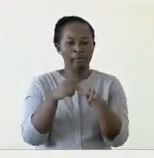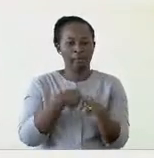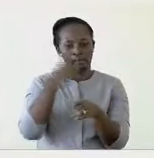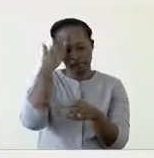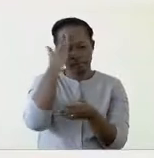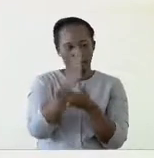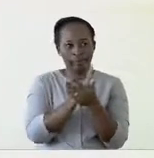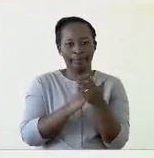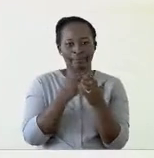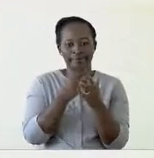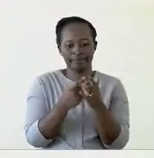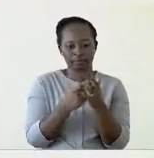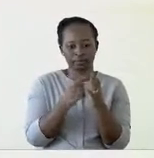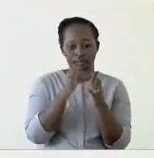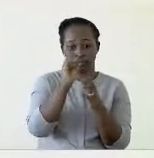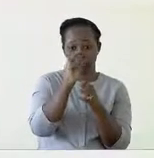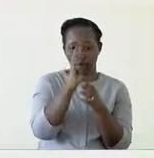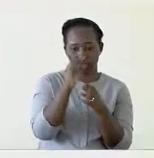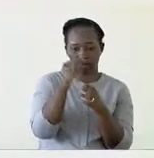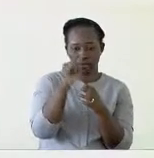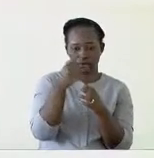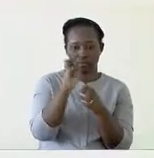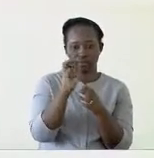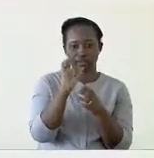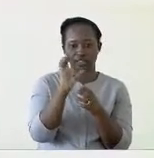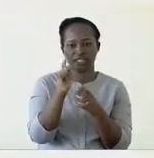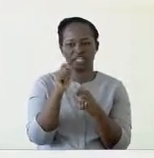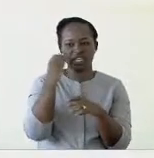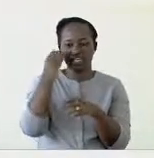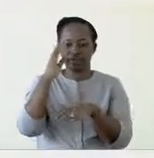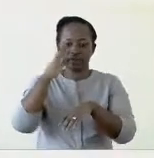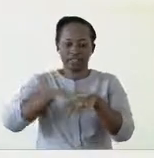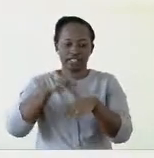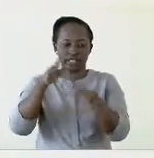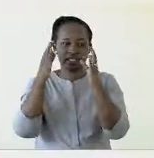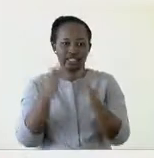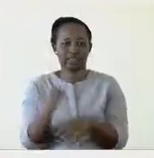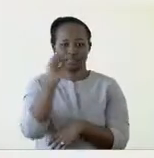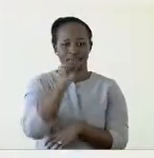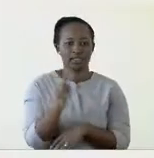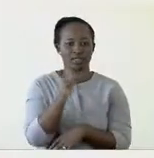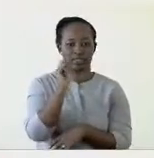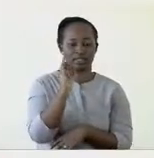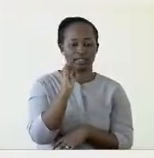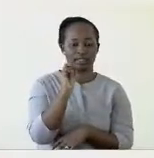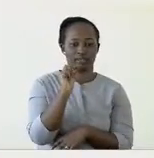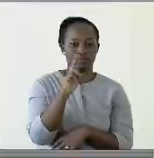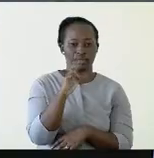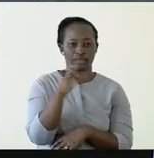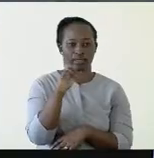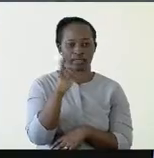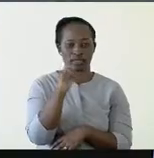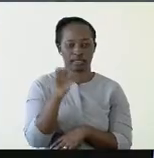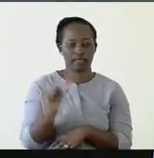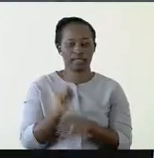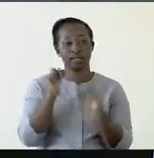have ever touched a hot object. And if you touch a hot object, what happens? The stimulus will normally cause for you to withdraw your hand from a hot